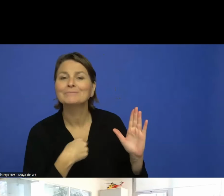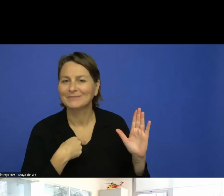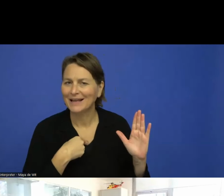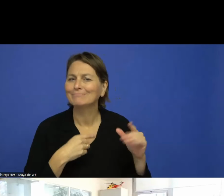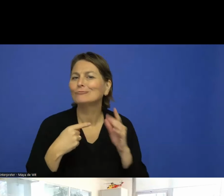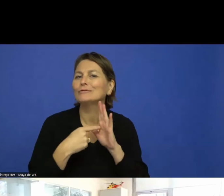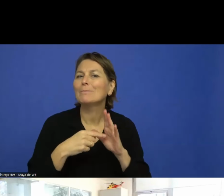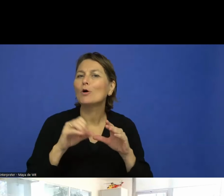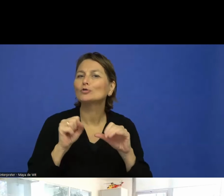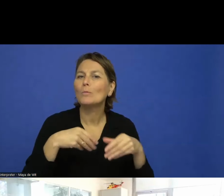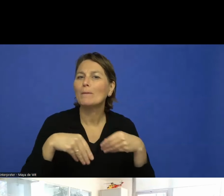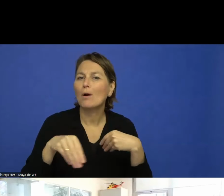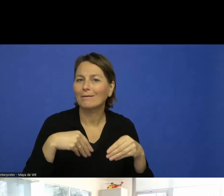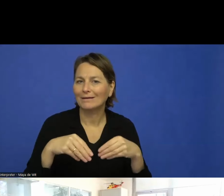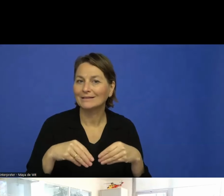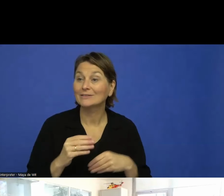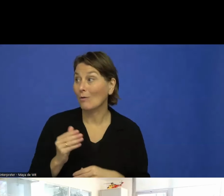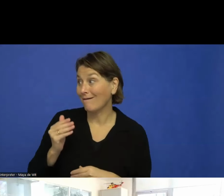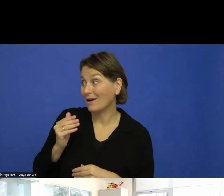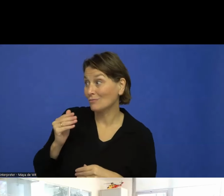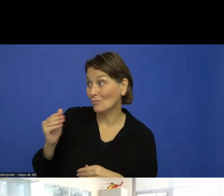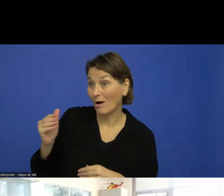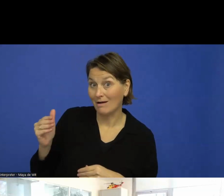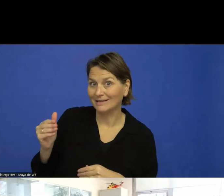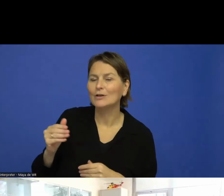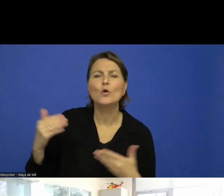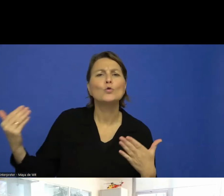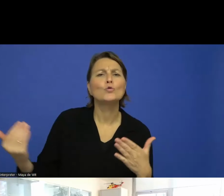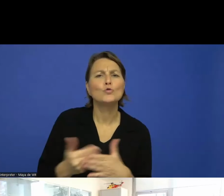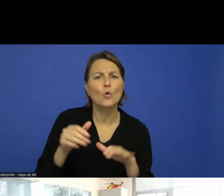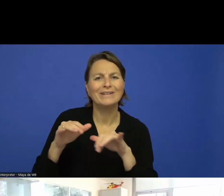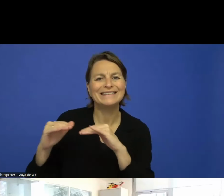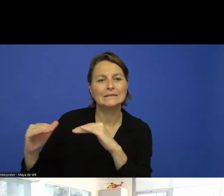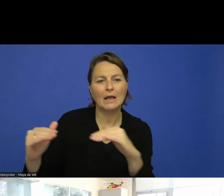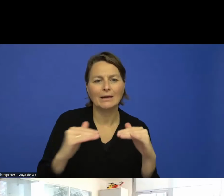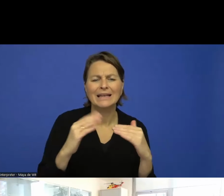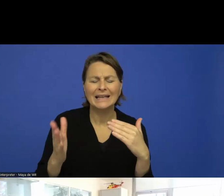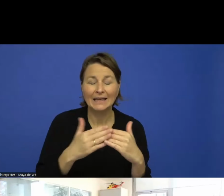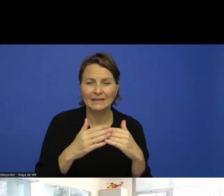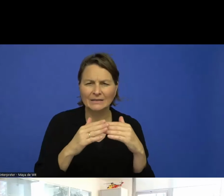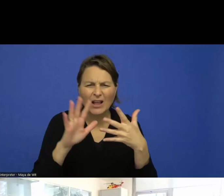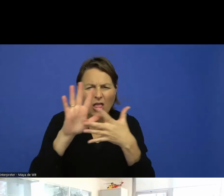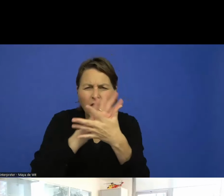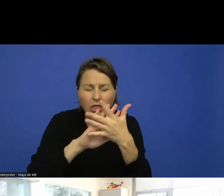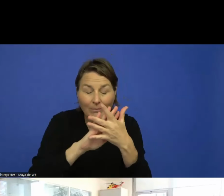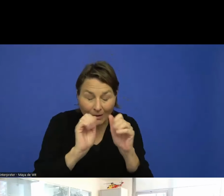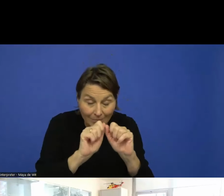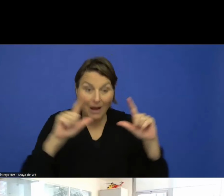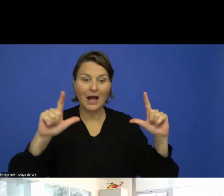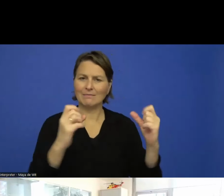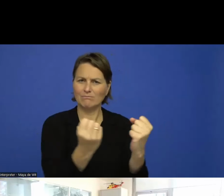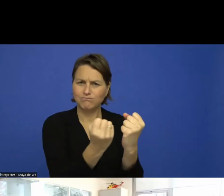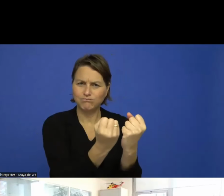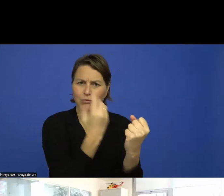the image on the right conforms to the new standards where it's easier to see what the product is and easier to see exactly